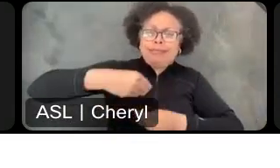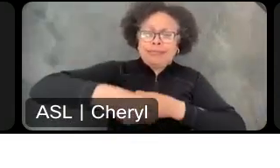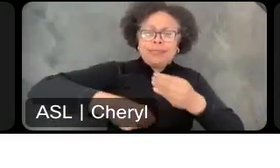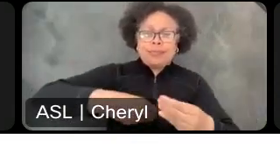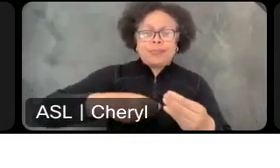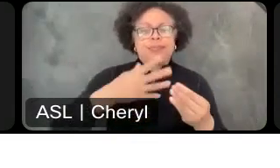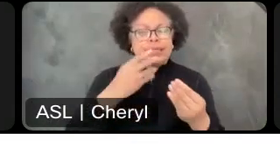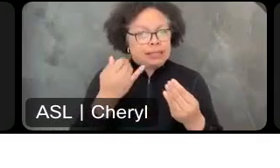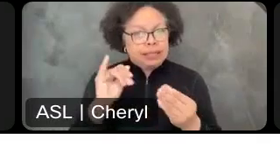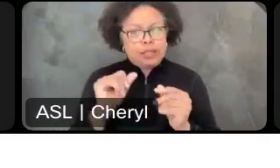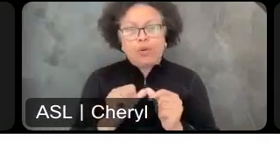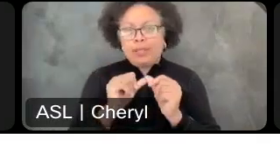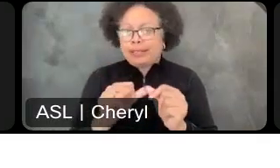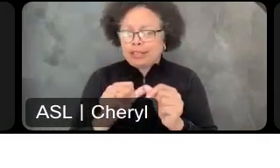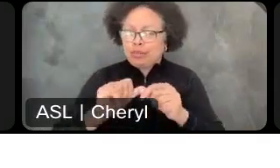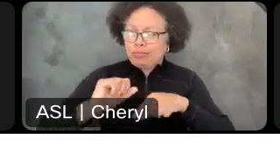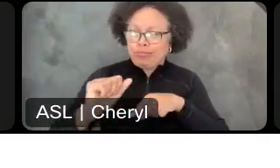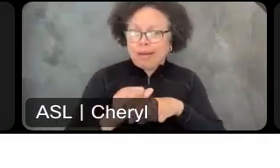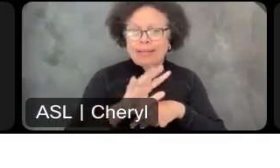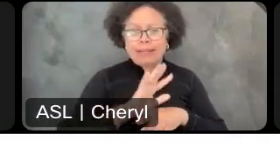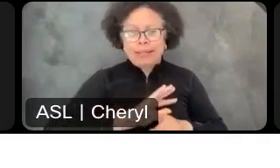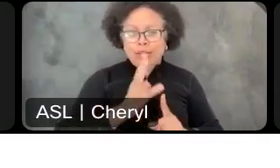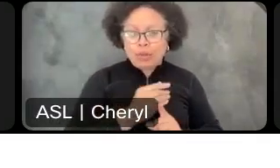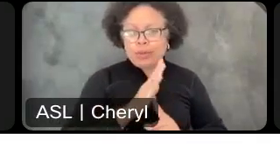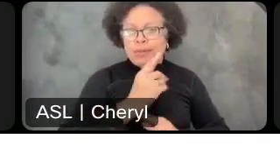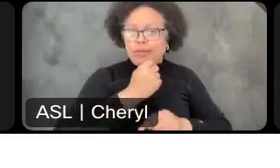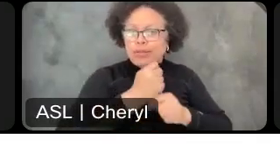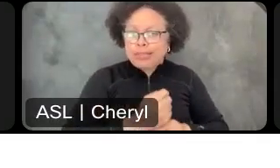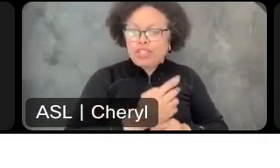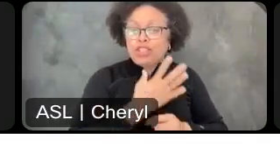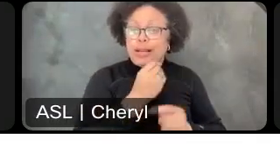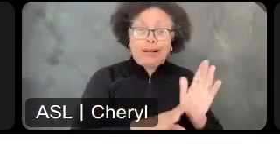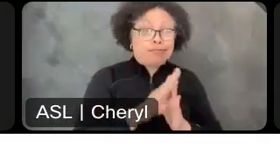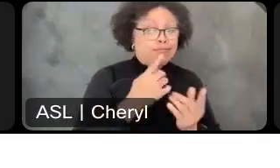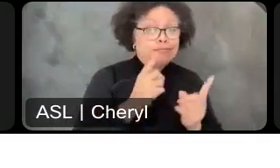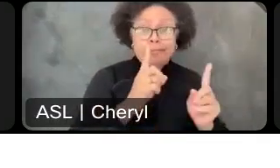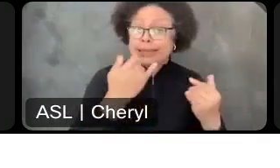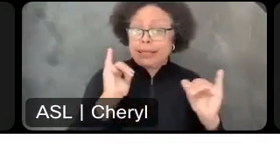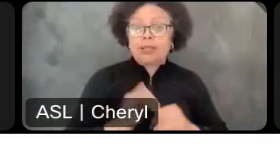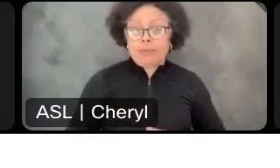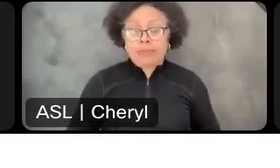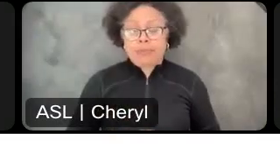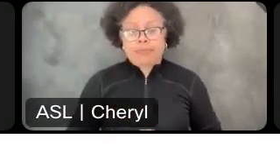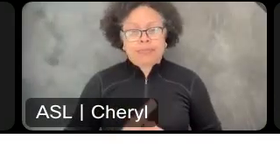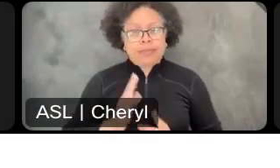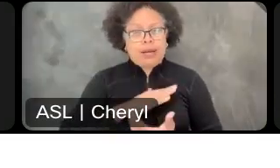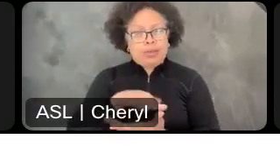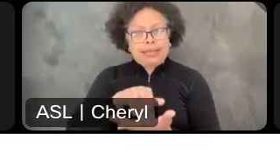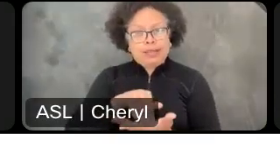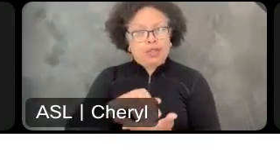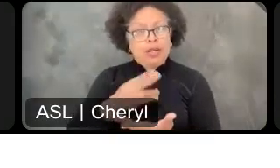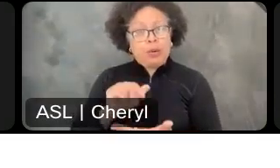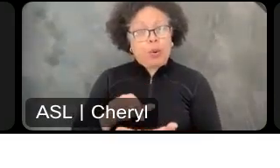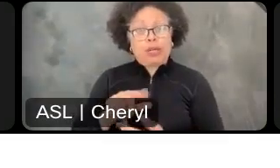who continue to practice their cultural traditions and thrive. Our center is headquartered in Chicago,